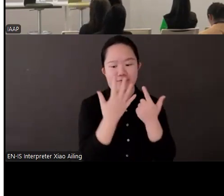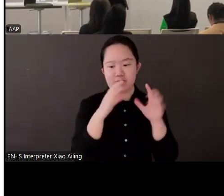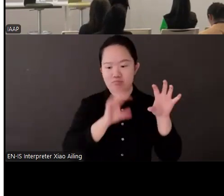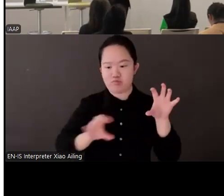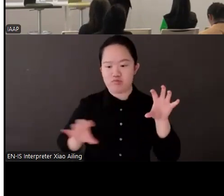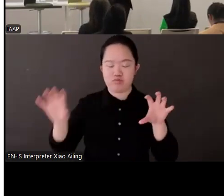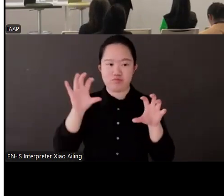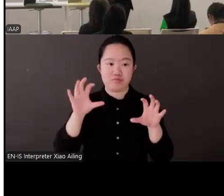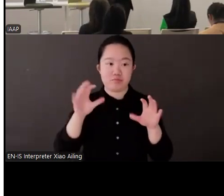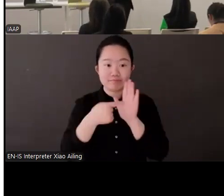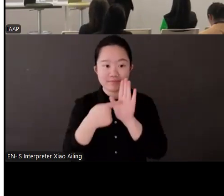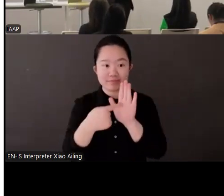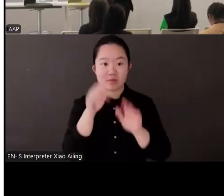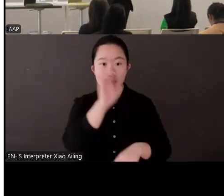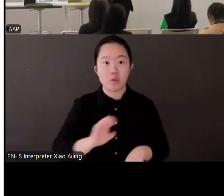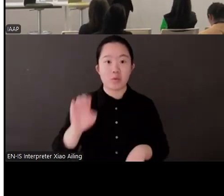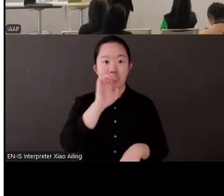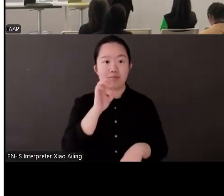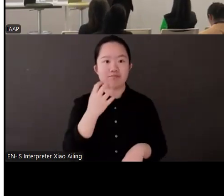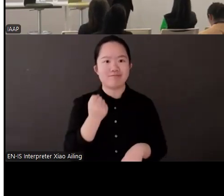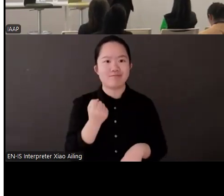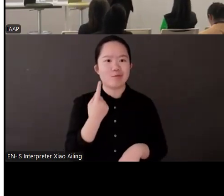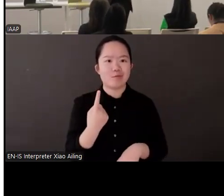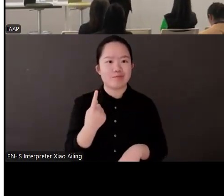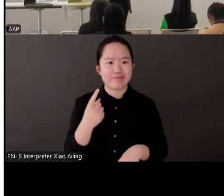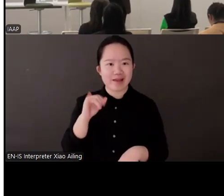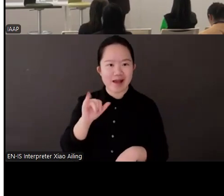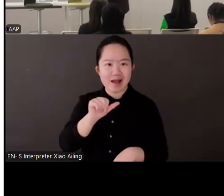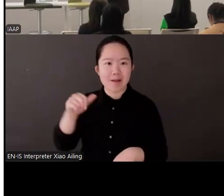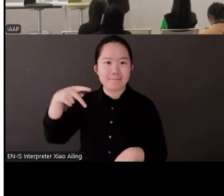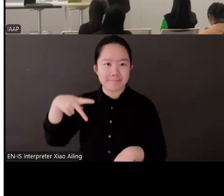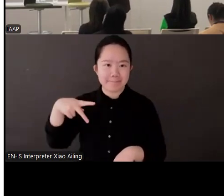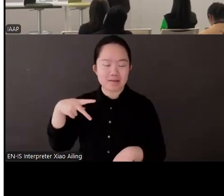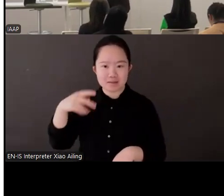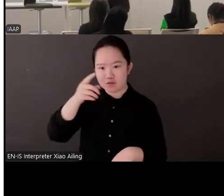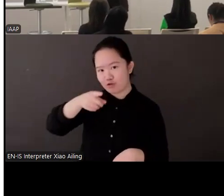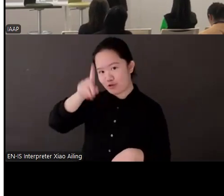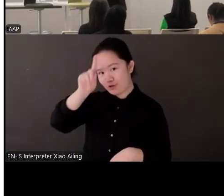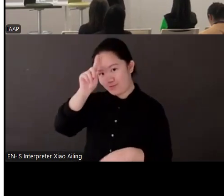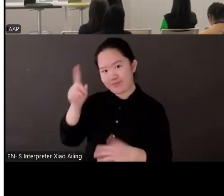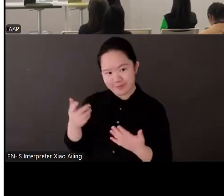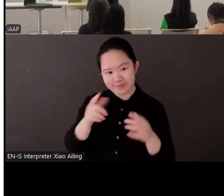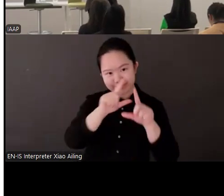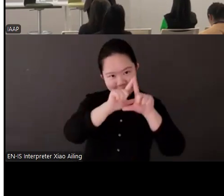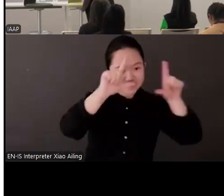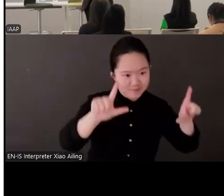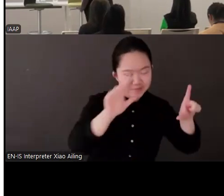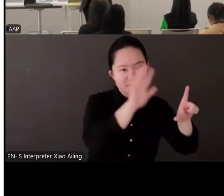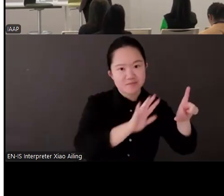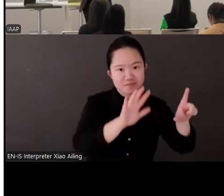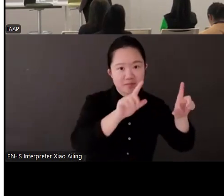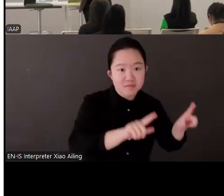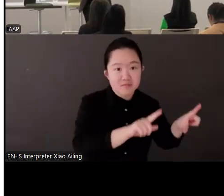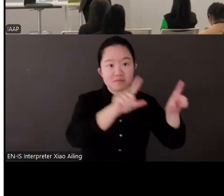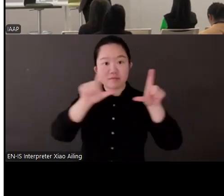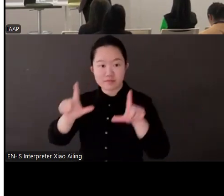that. It's the German-speaking chapter. We also have the IAAP UK chapter, and of course,